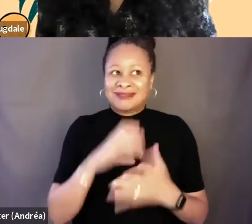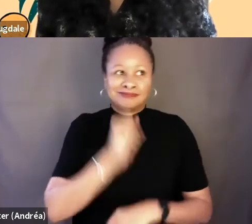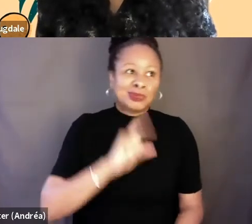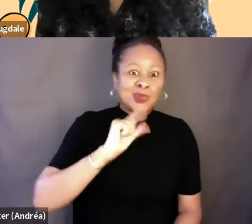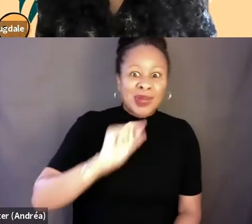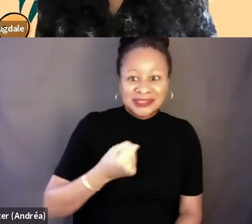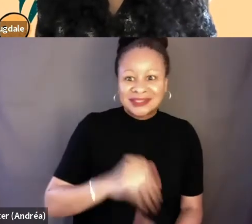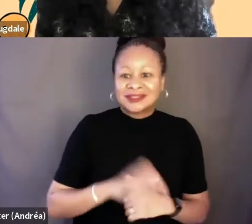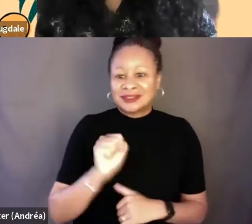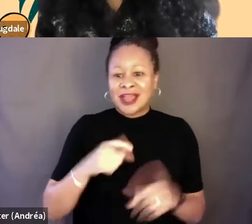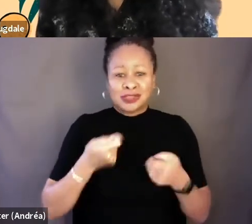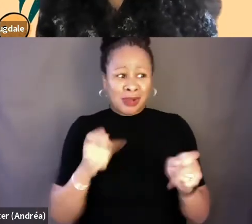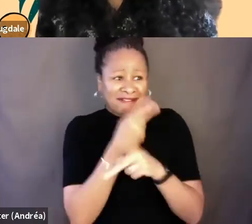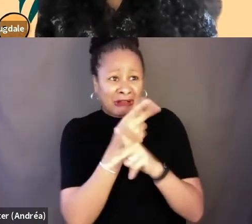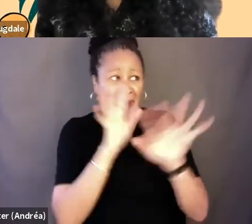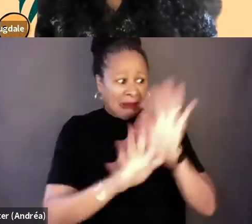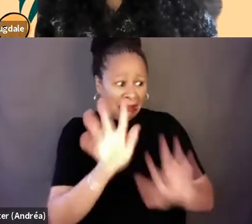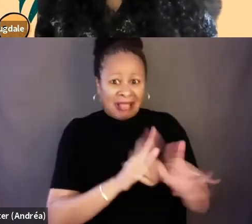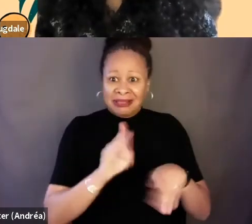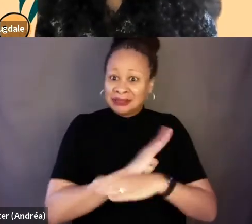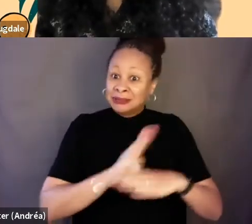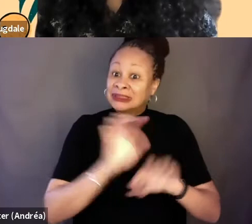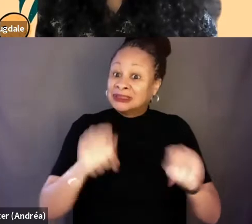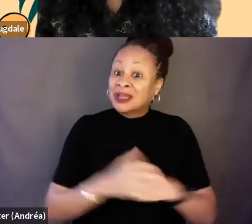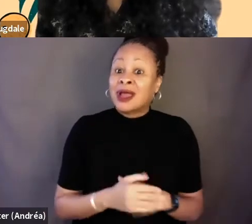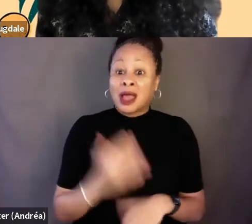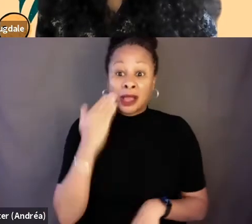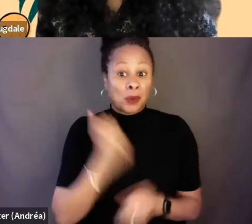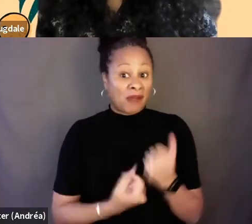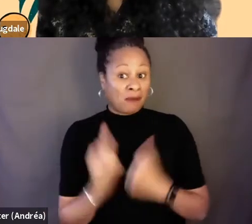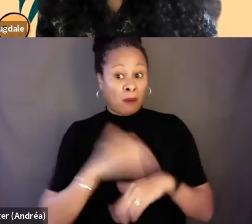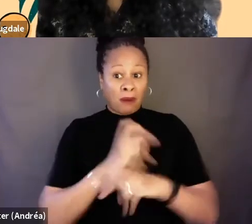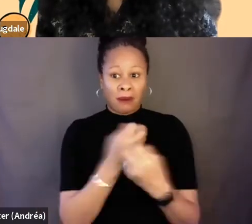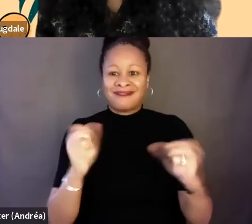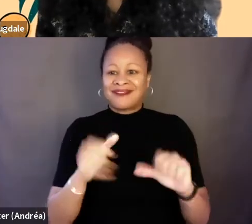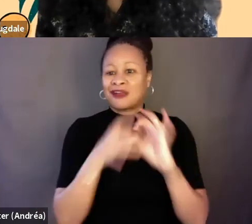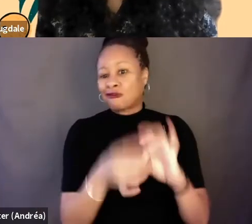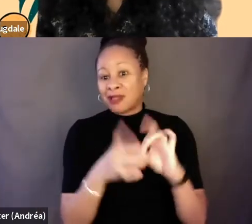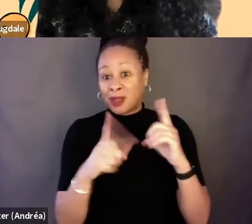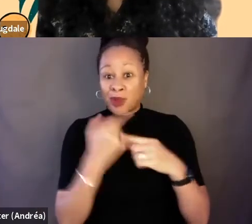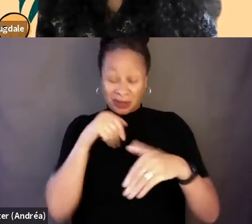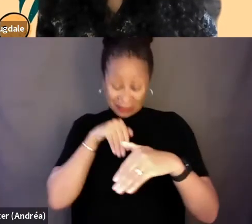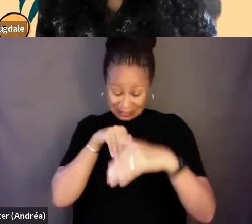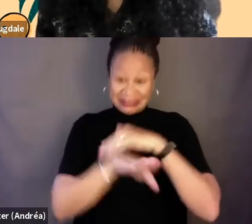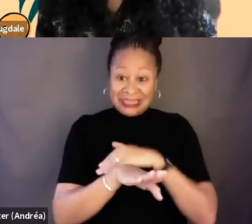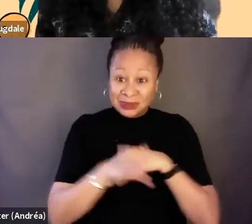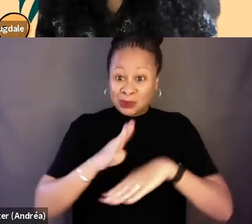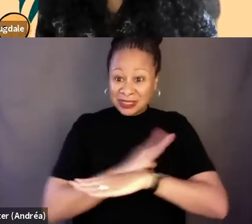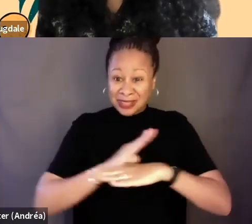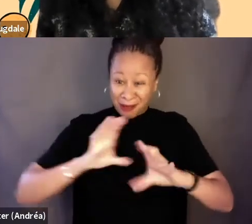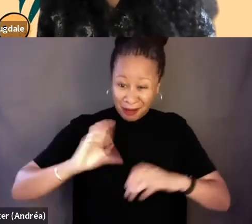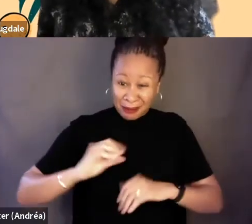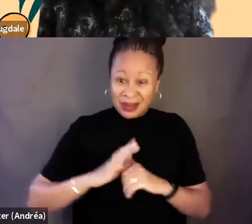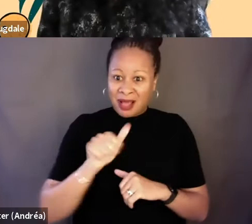20s, trying to figure out this business. And I know that everyone on this panel can relate to when you get into an institution